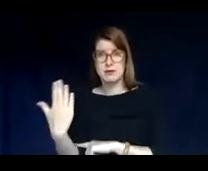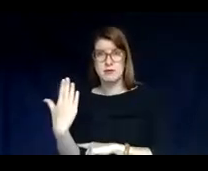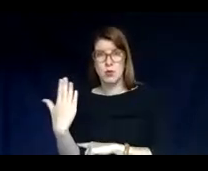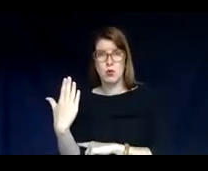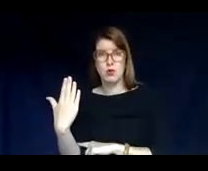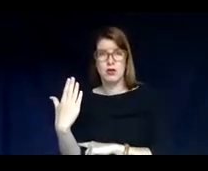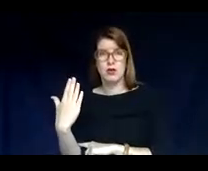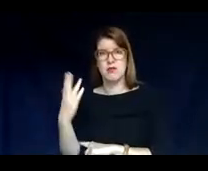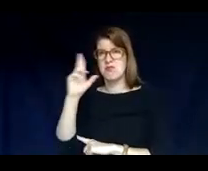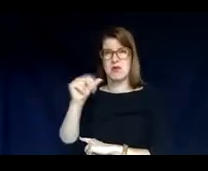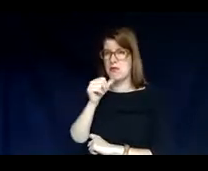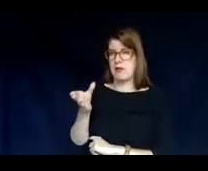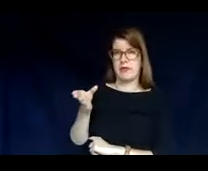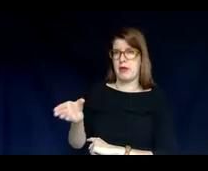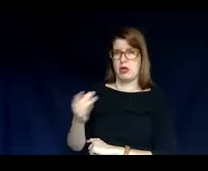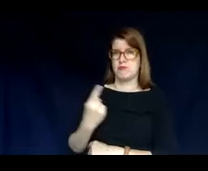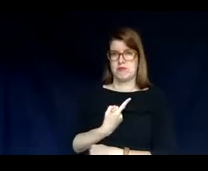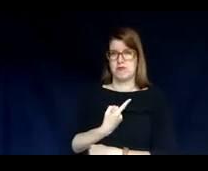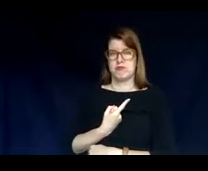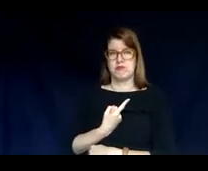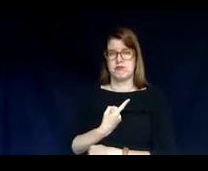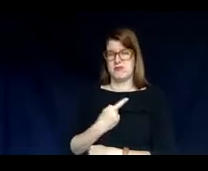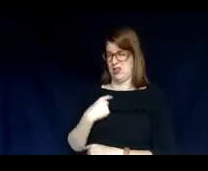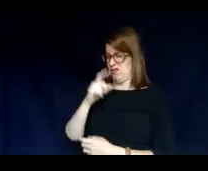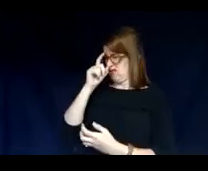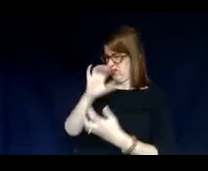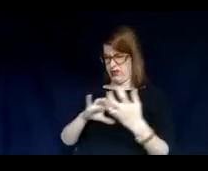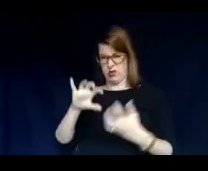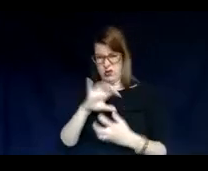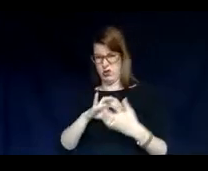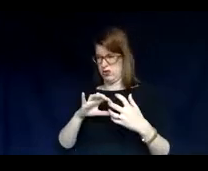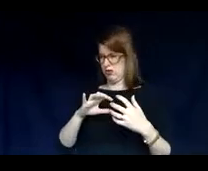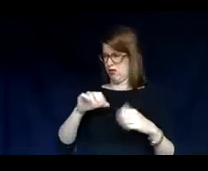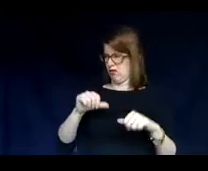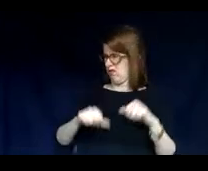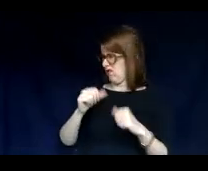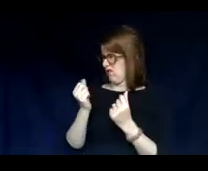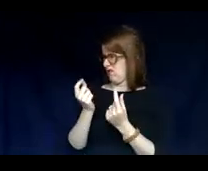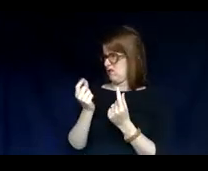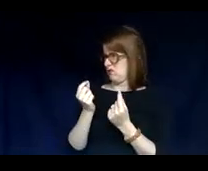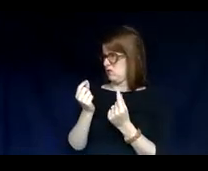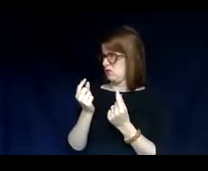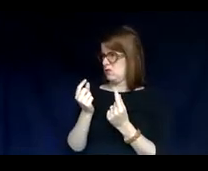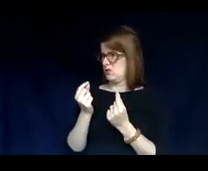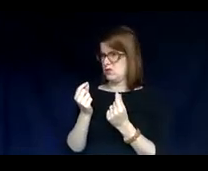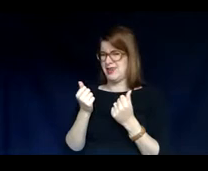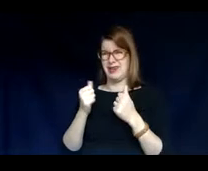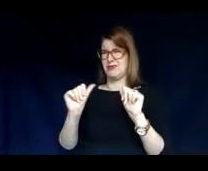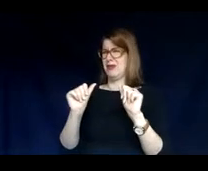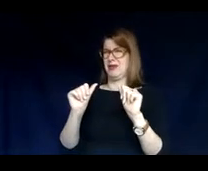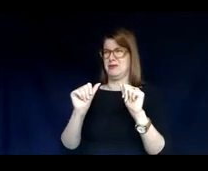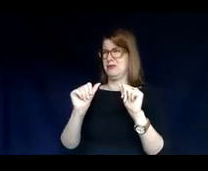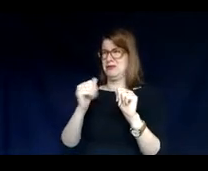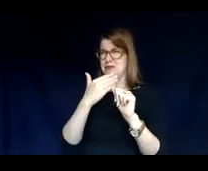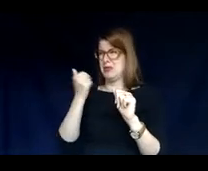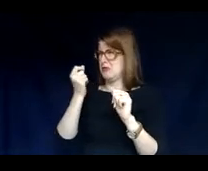and him not being there. I was confused. I didn't know what to do. I tried to make sense of it all and